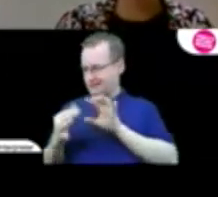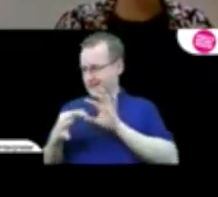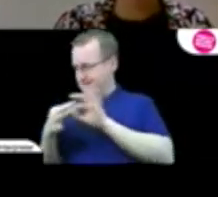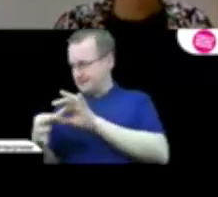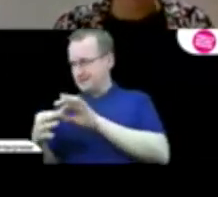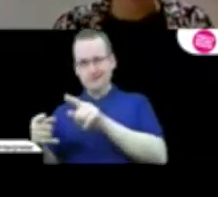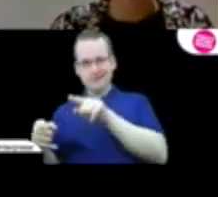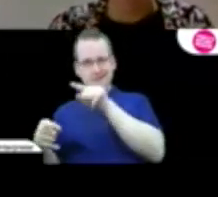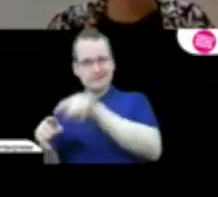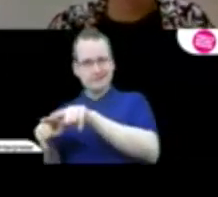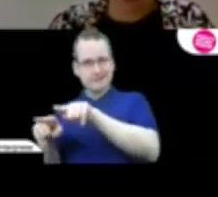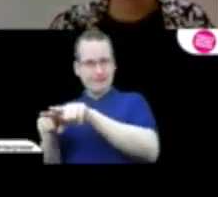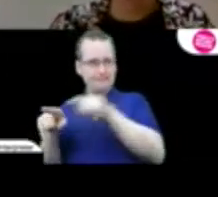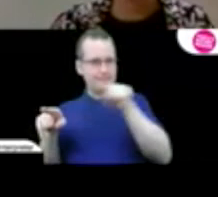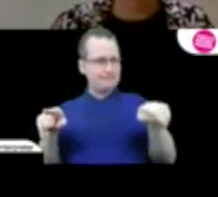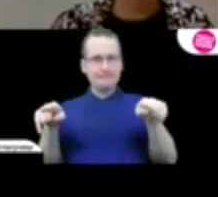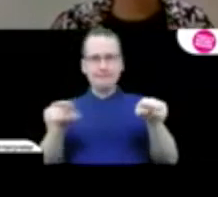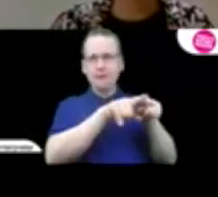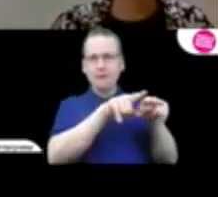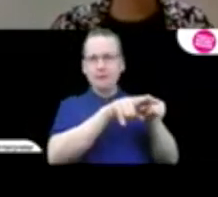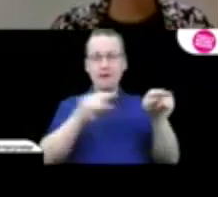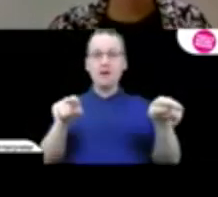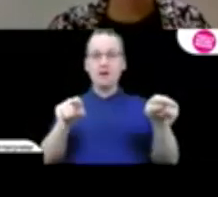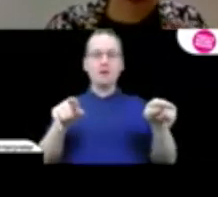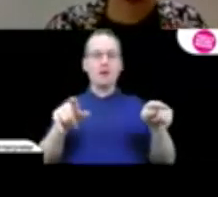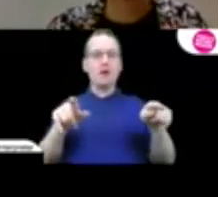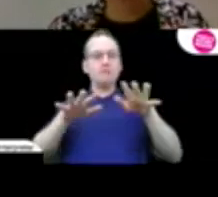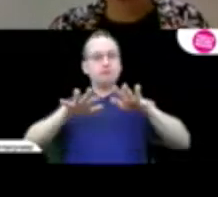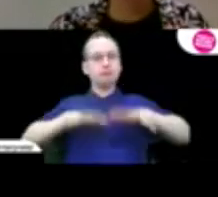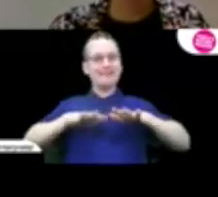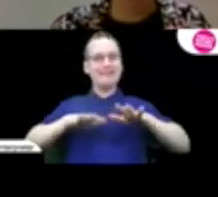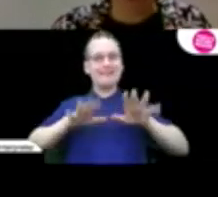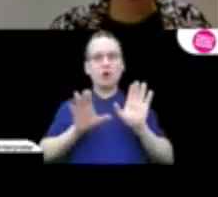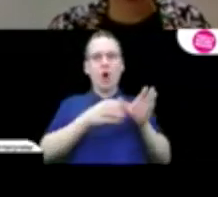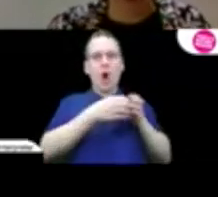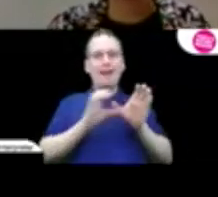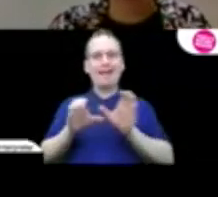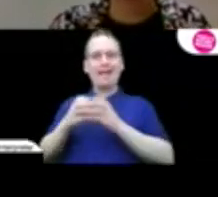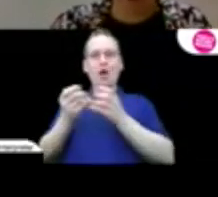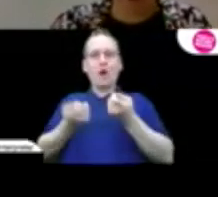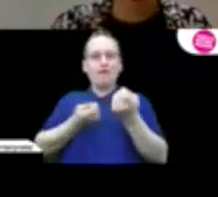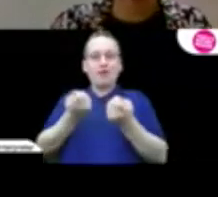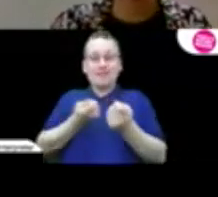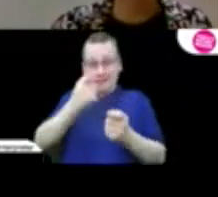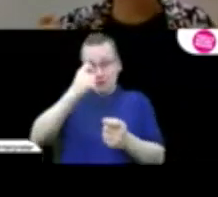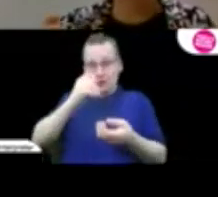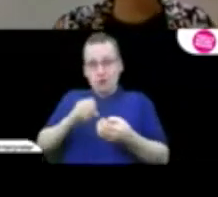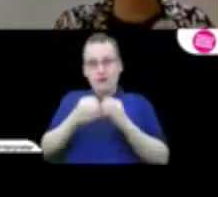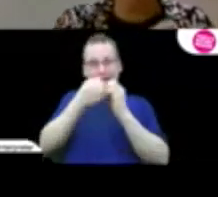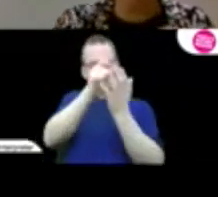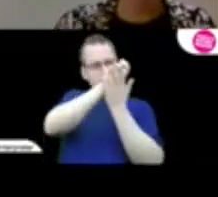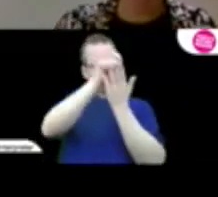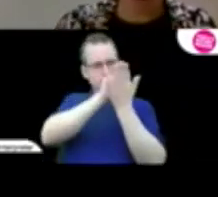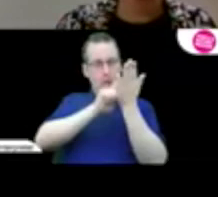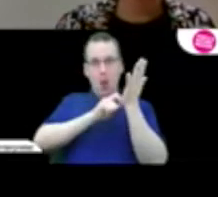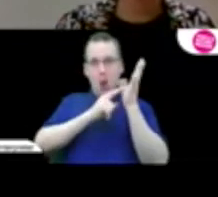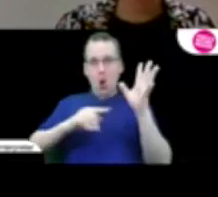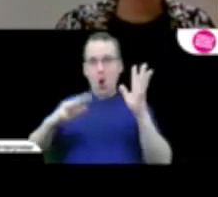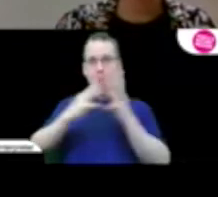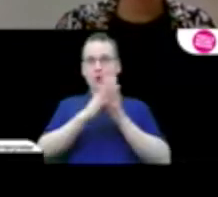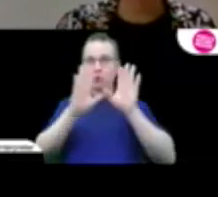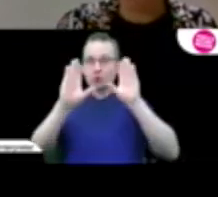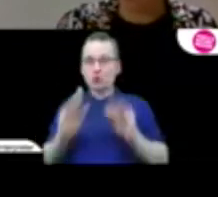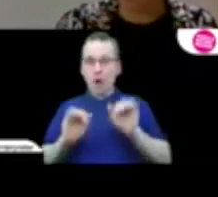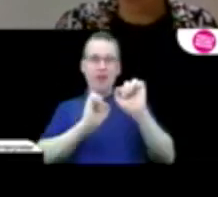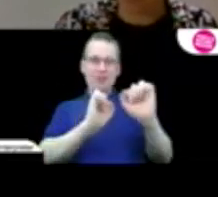colonised. And British colonial governors had to design special laws just to stamp out behaviour